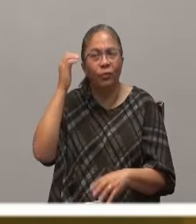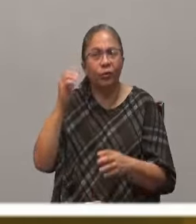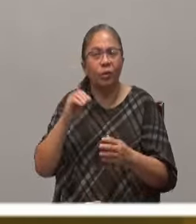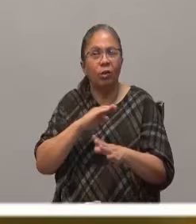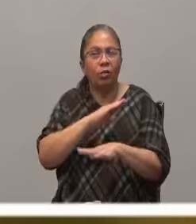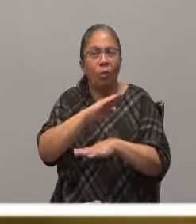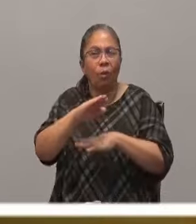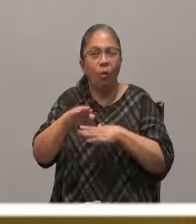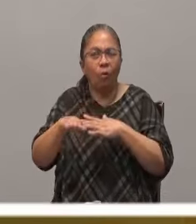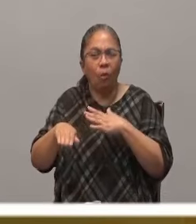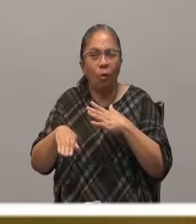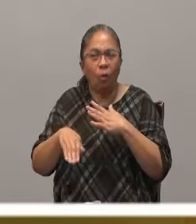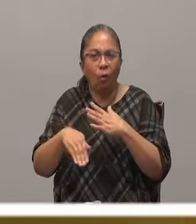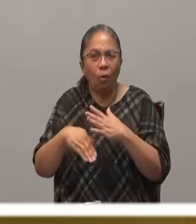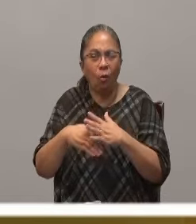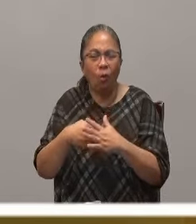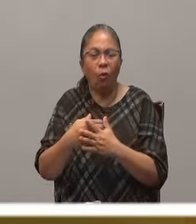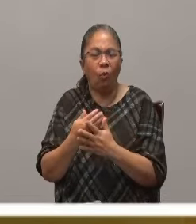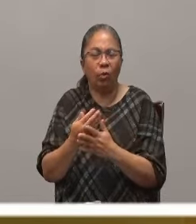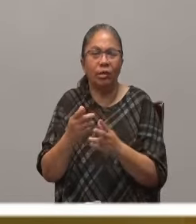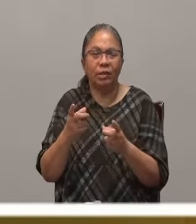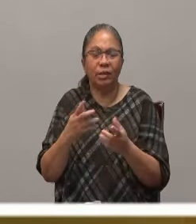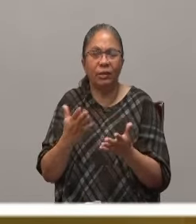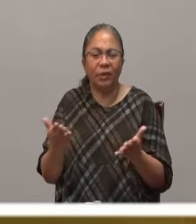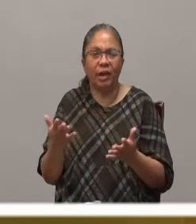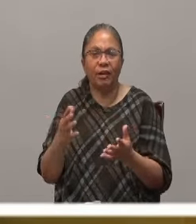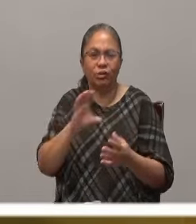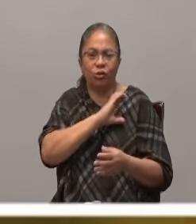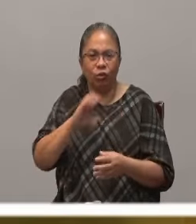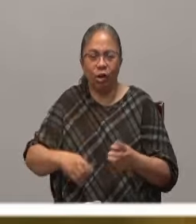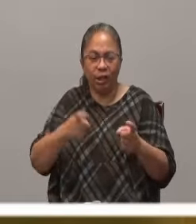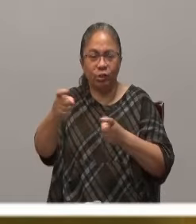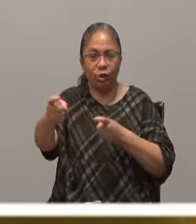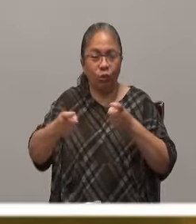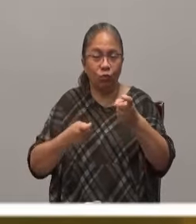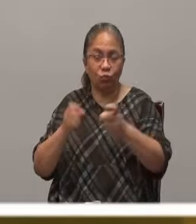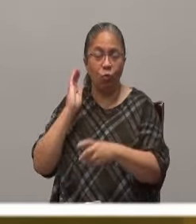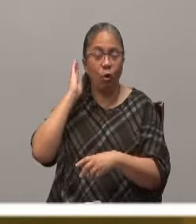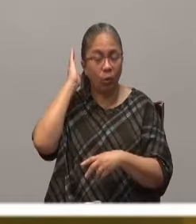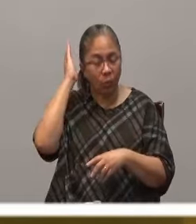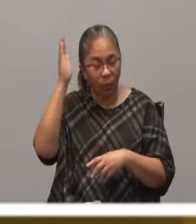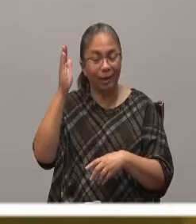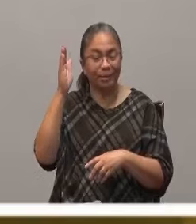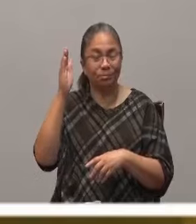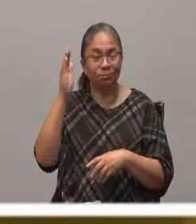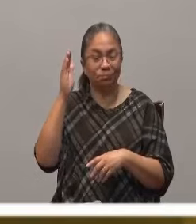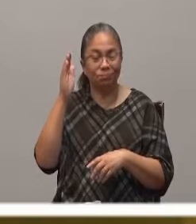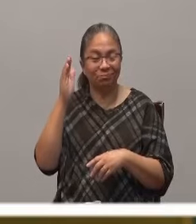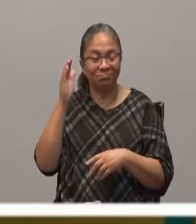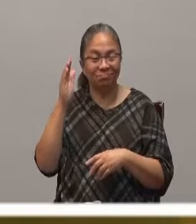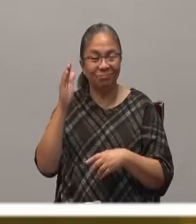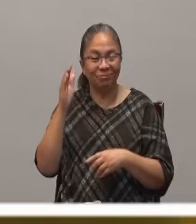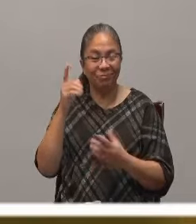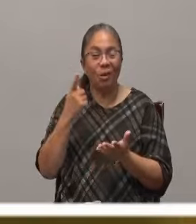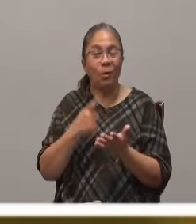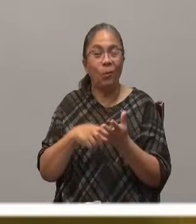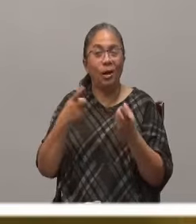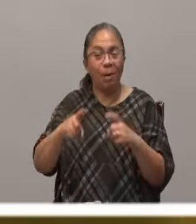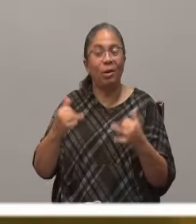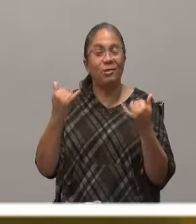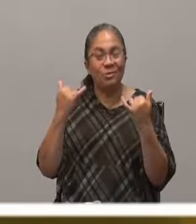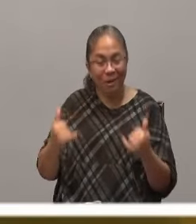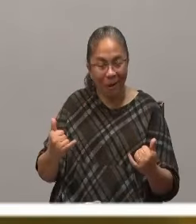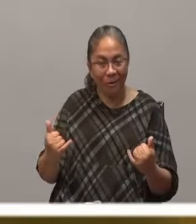all things will come together under Christ. We know that. Is the drama between now and that end? That's our